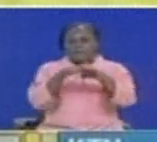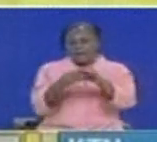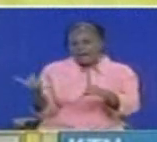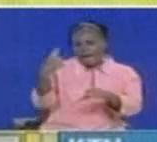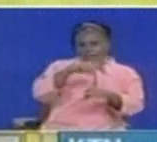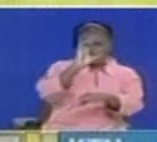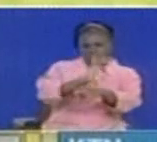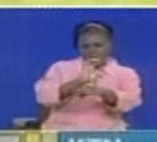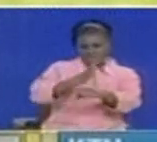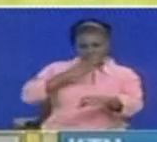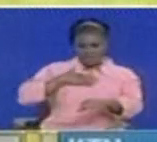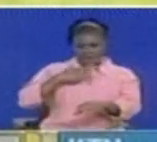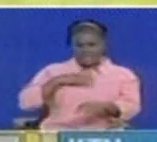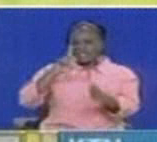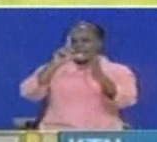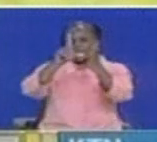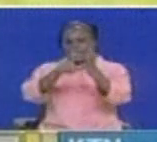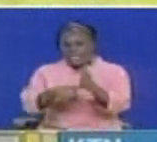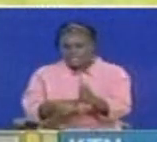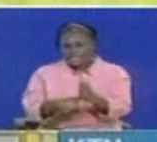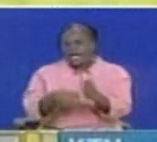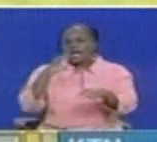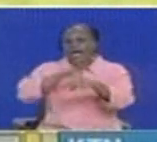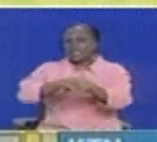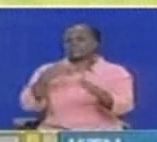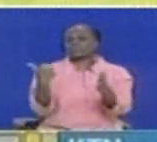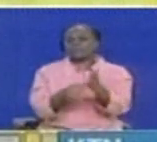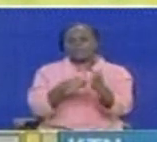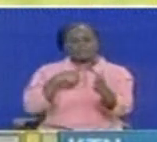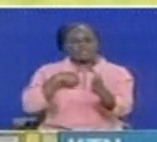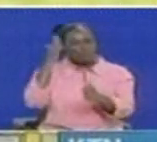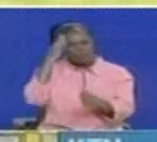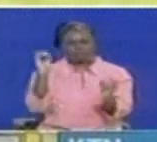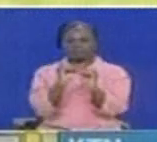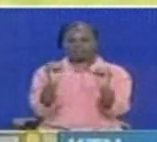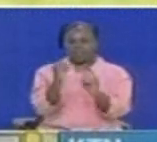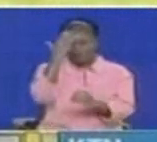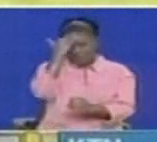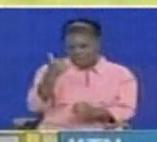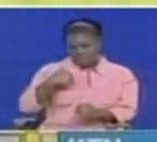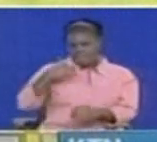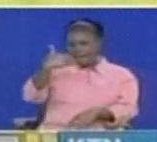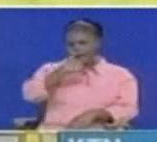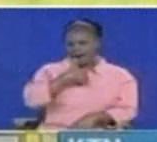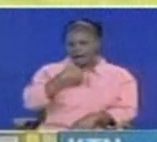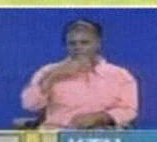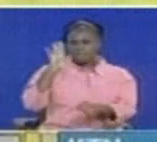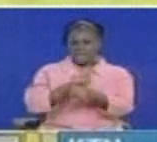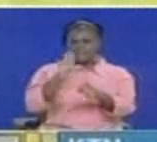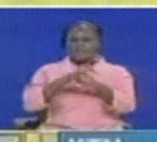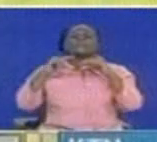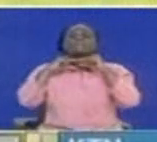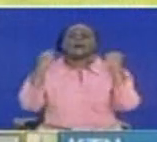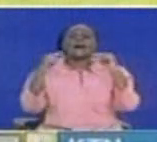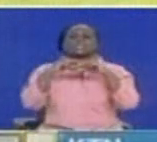church and later got any problem on the way. Because I have many pastors who are